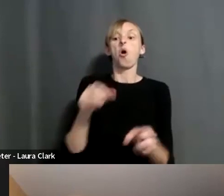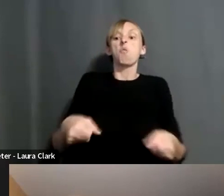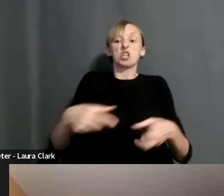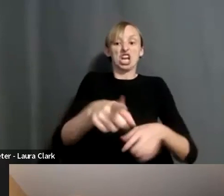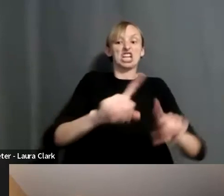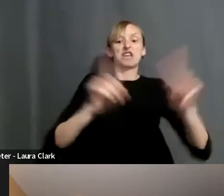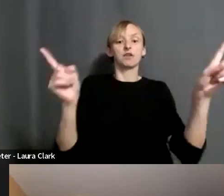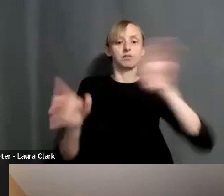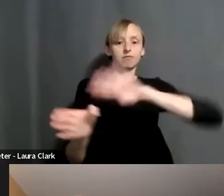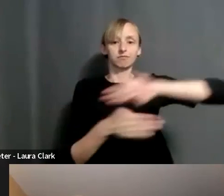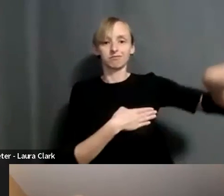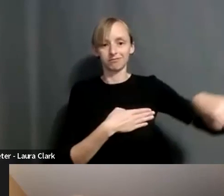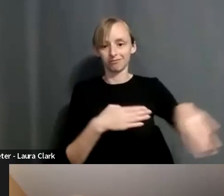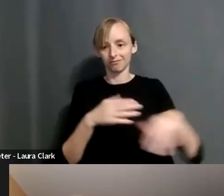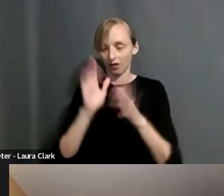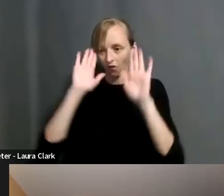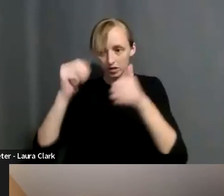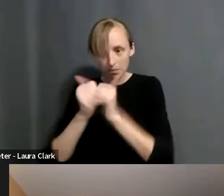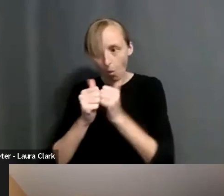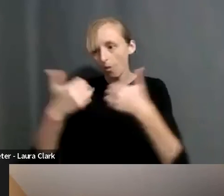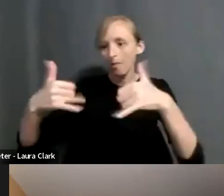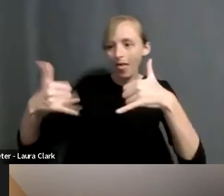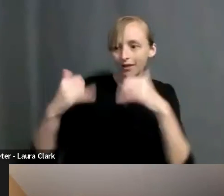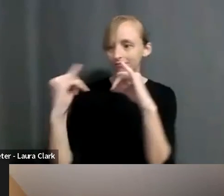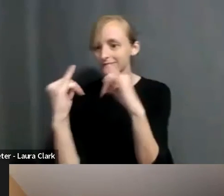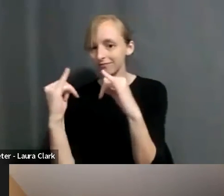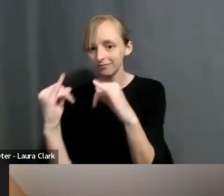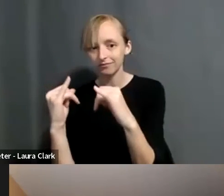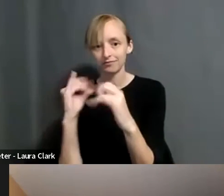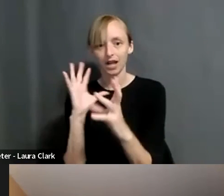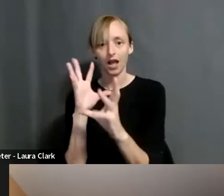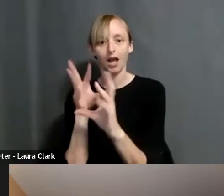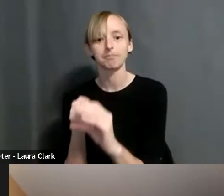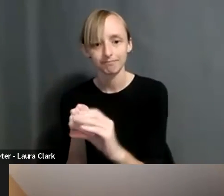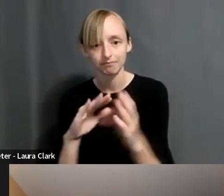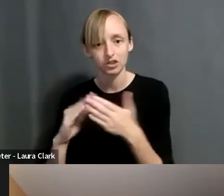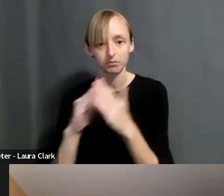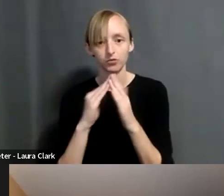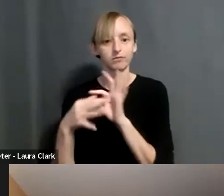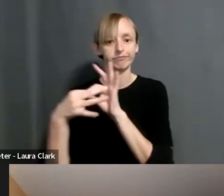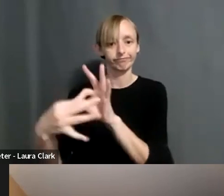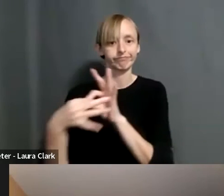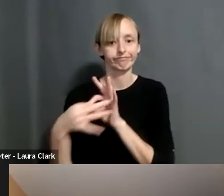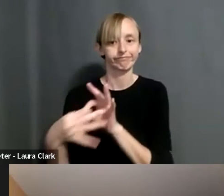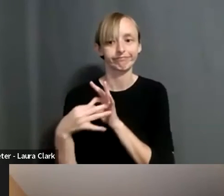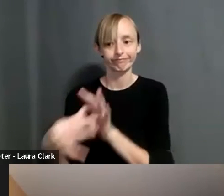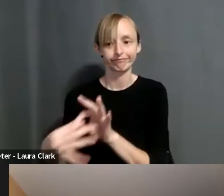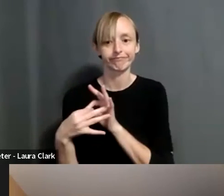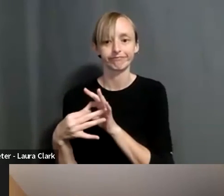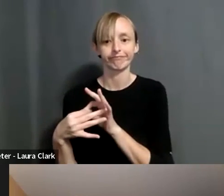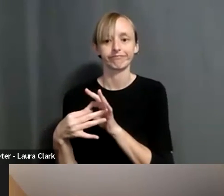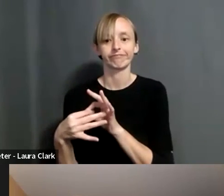to really become part of a great community and really